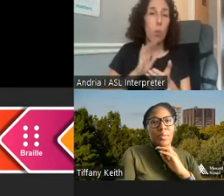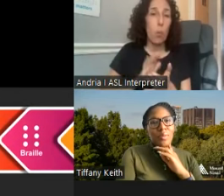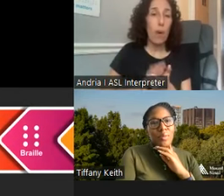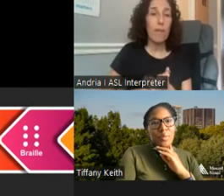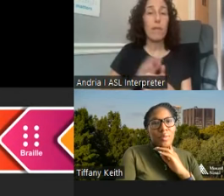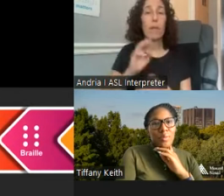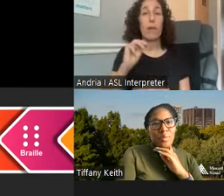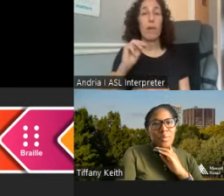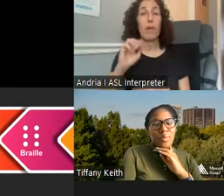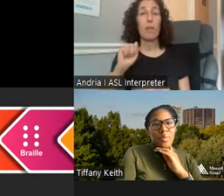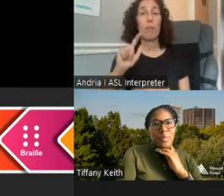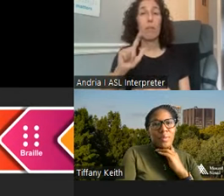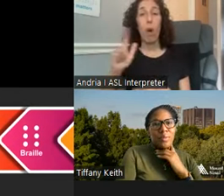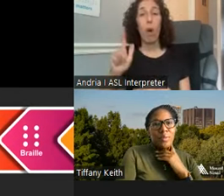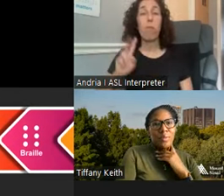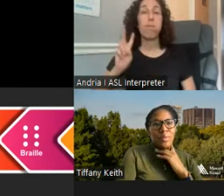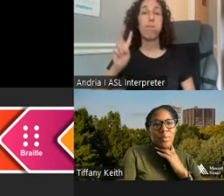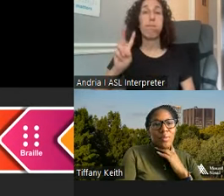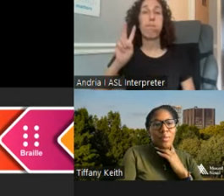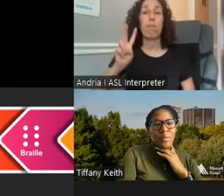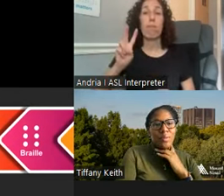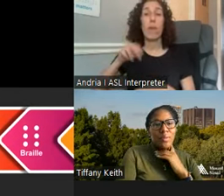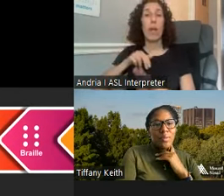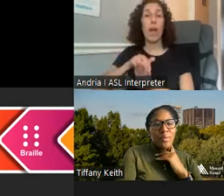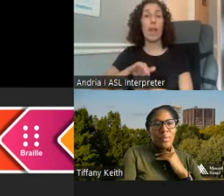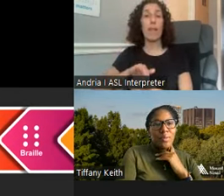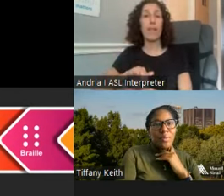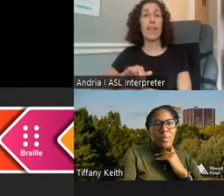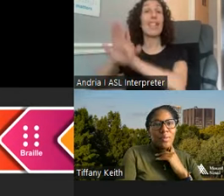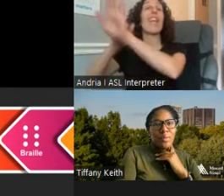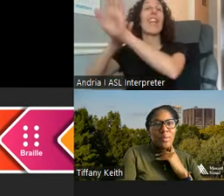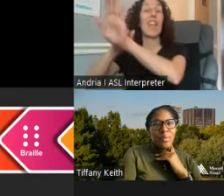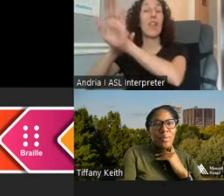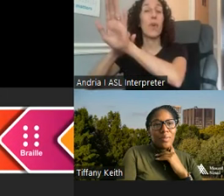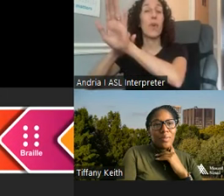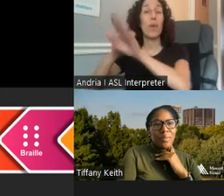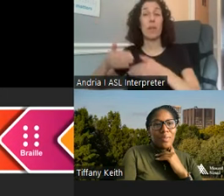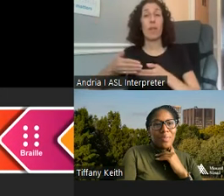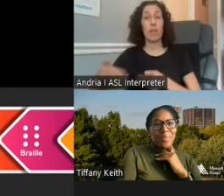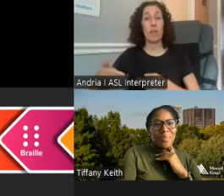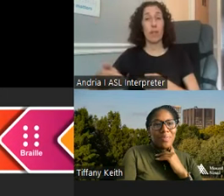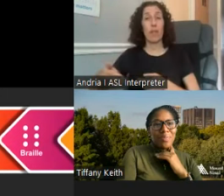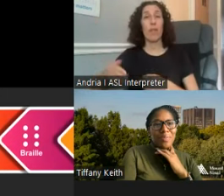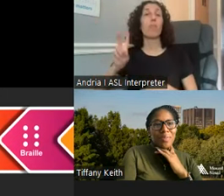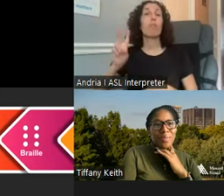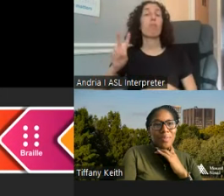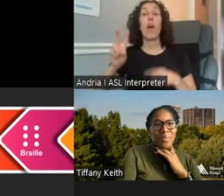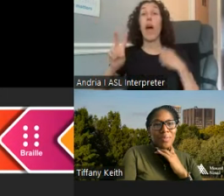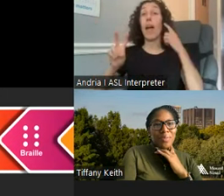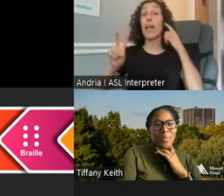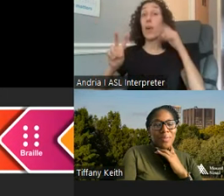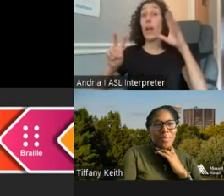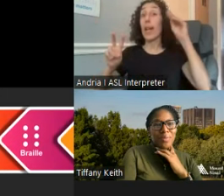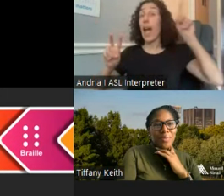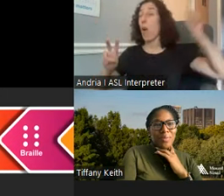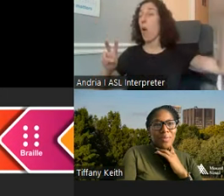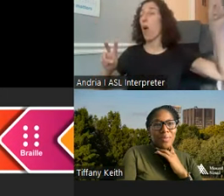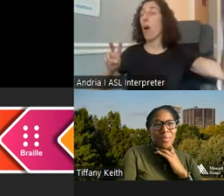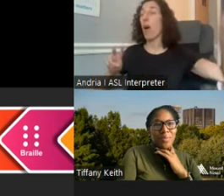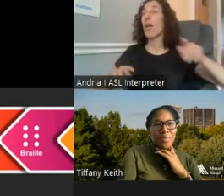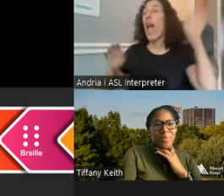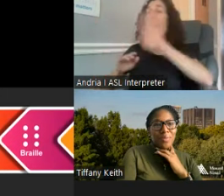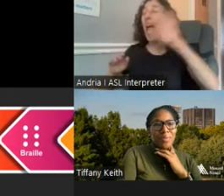and about 20 feet away from it, from across the mall, I hear this guy yelling, "Hey, hey, that's an escalator. Watch out,